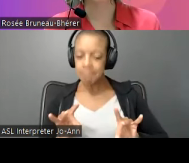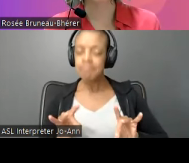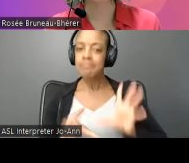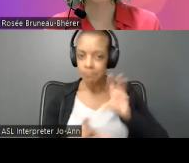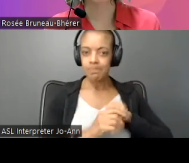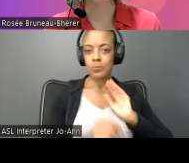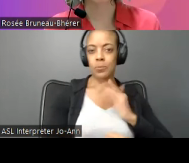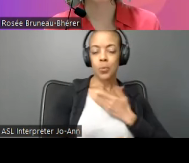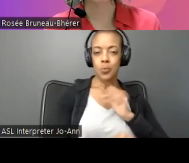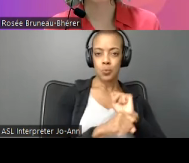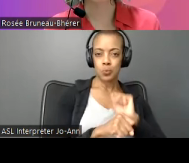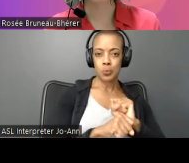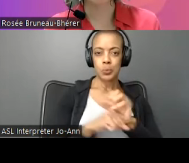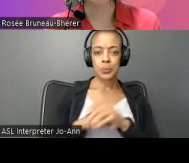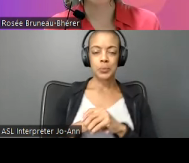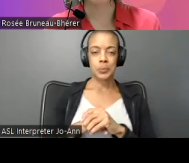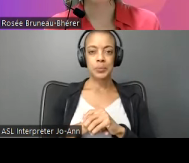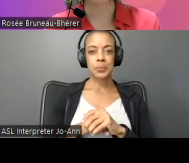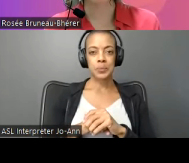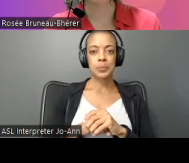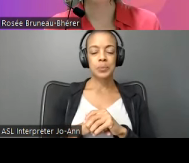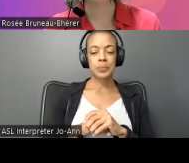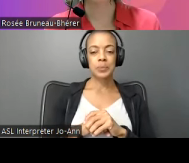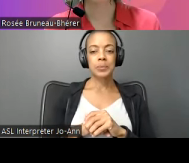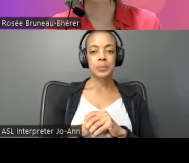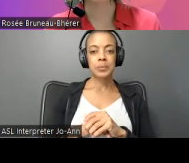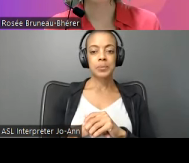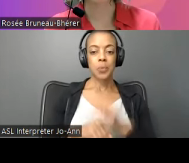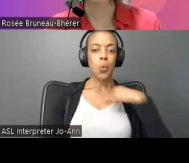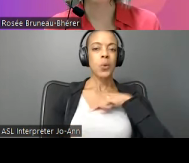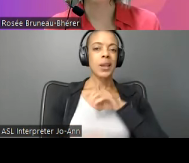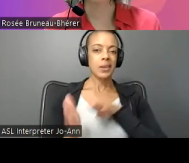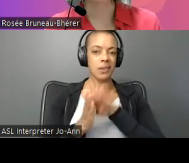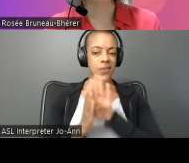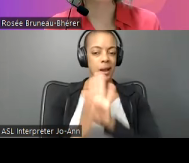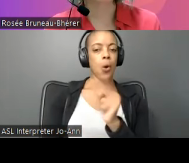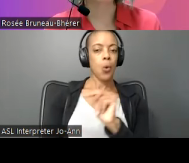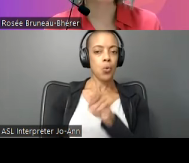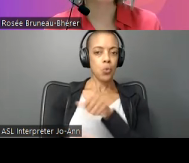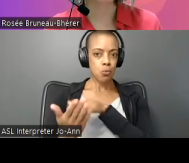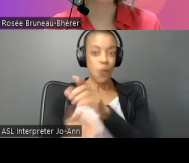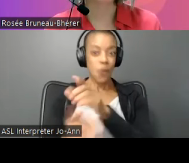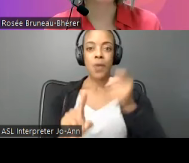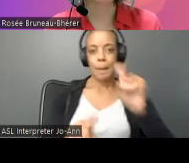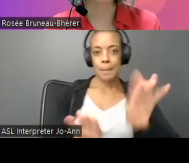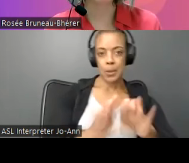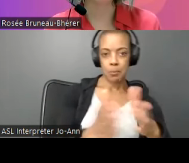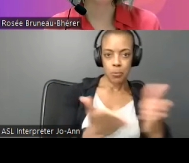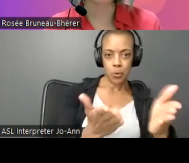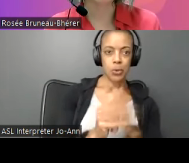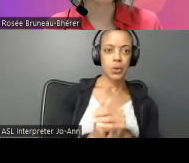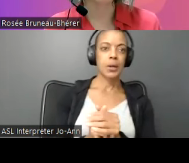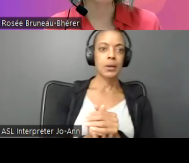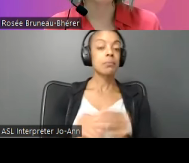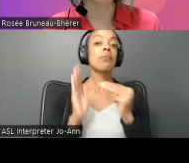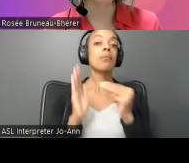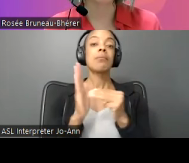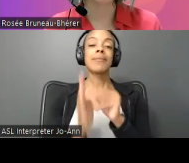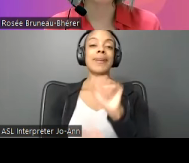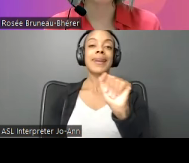which we have developed our approach and what we do. This is a model called ARC.